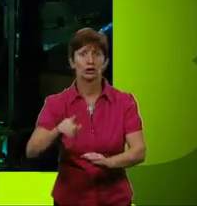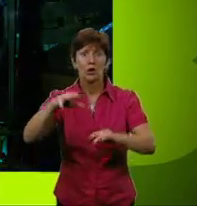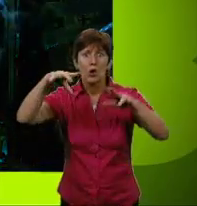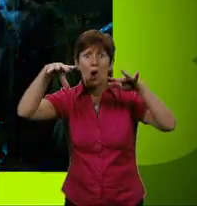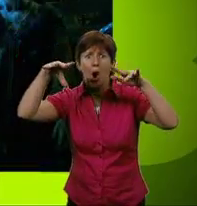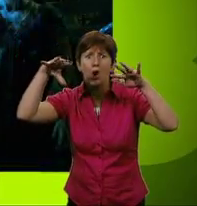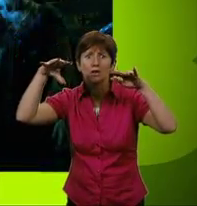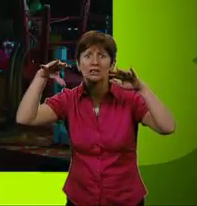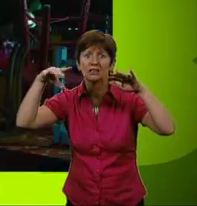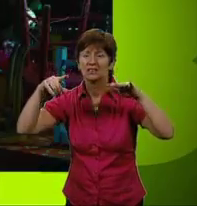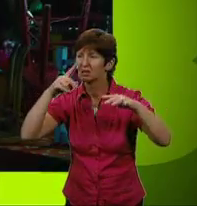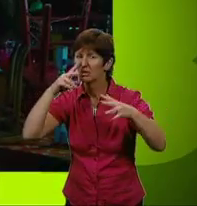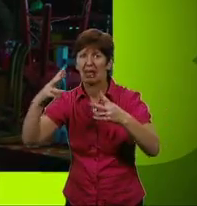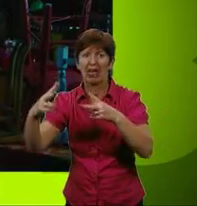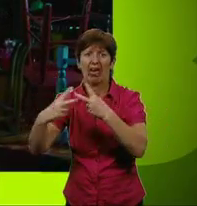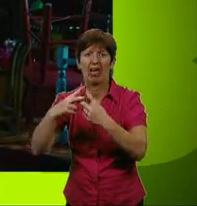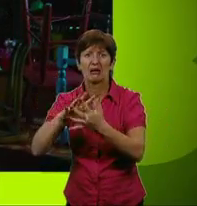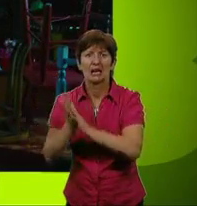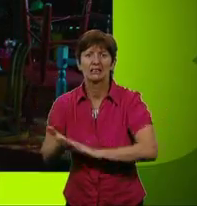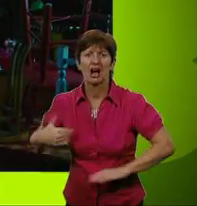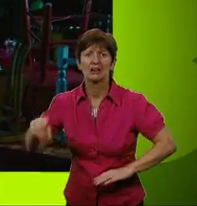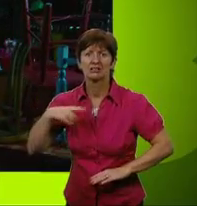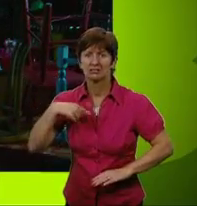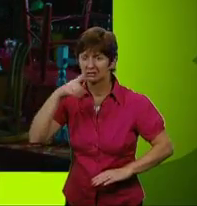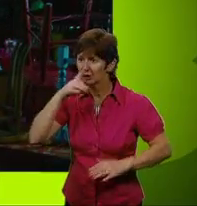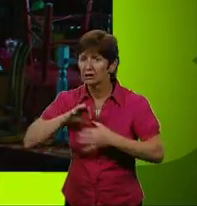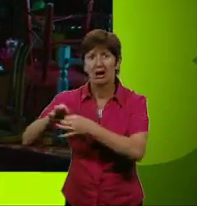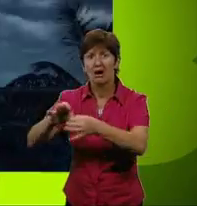ghost. They were just messing with us. They could get in all along.